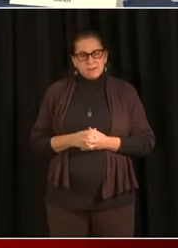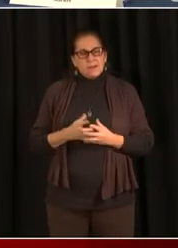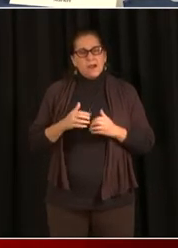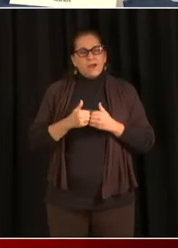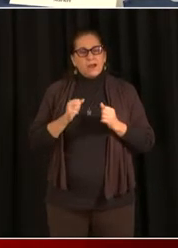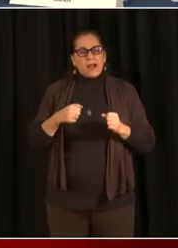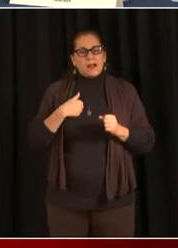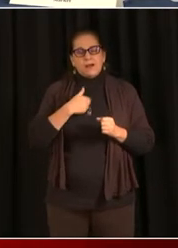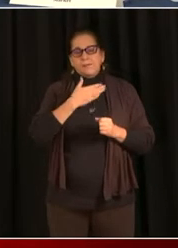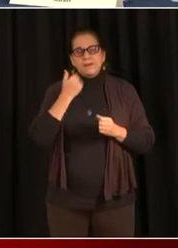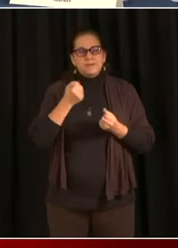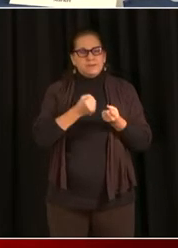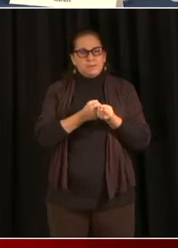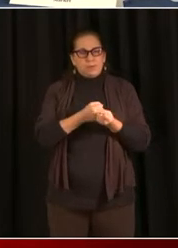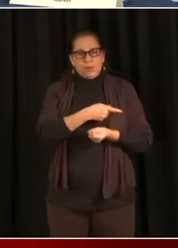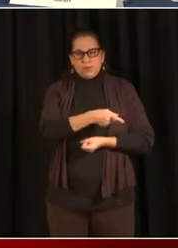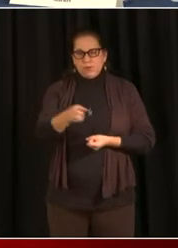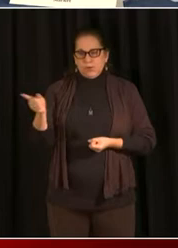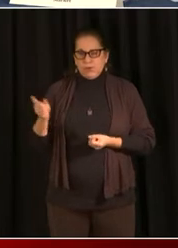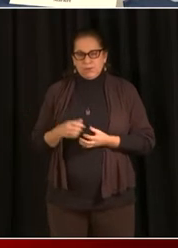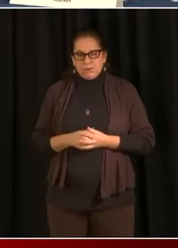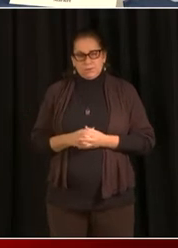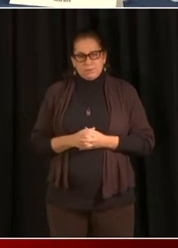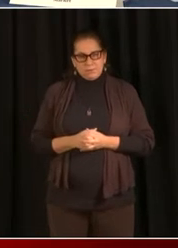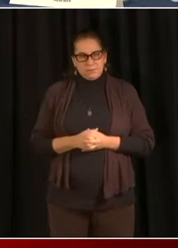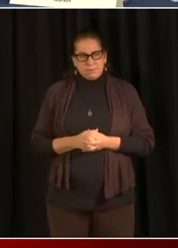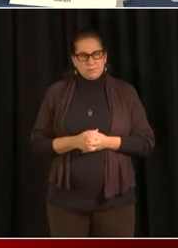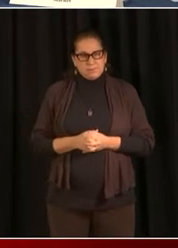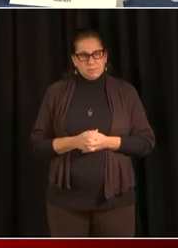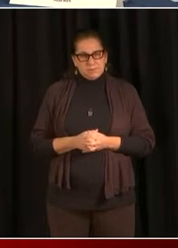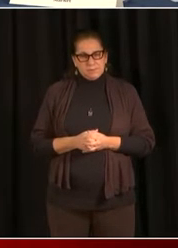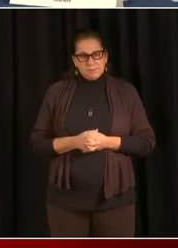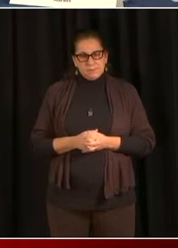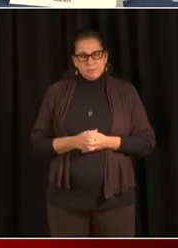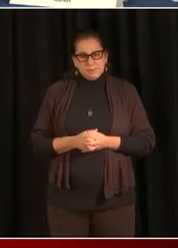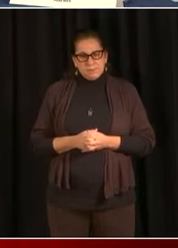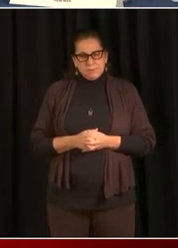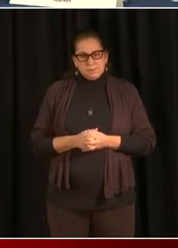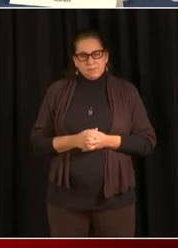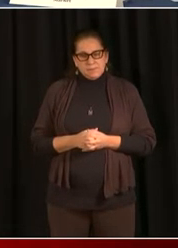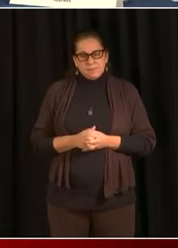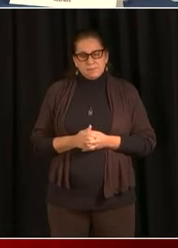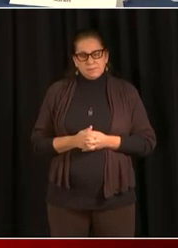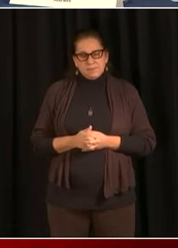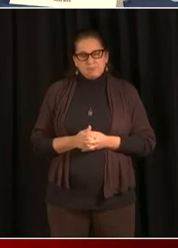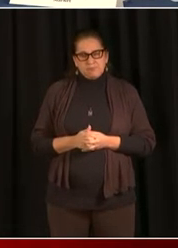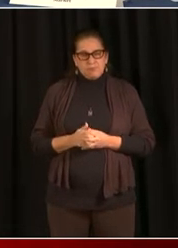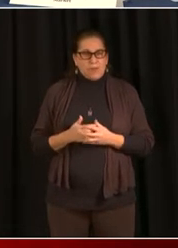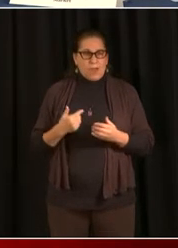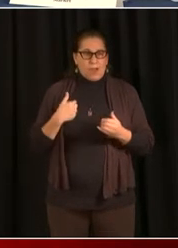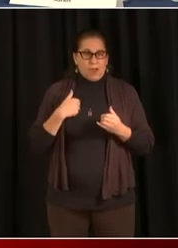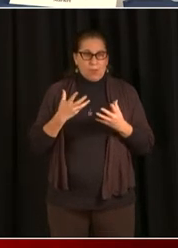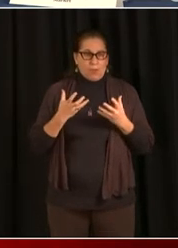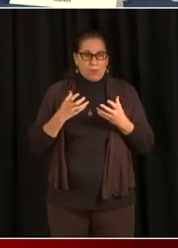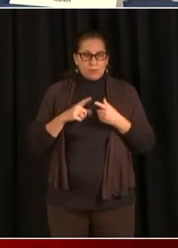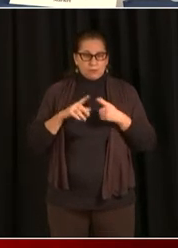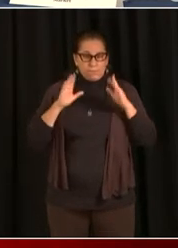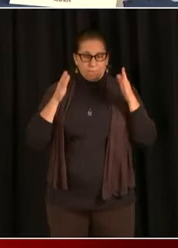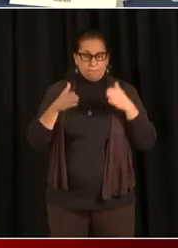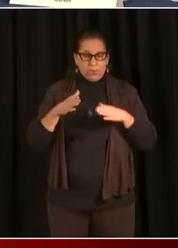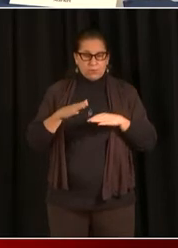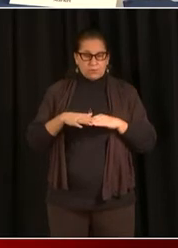on as everybody's suffering through this pandemic. So some of the things that we've been focused on is,